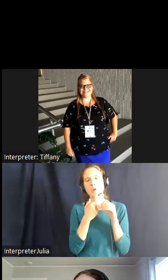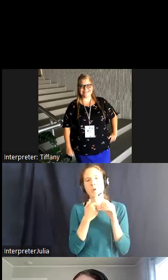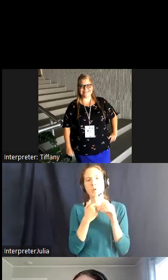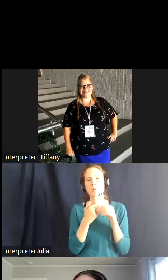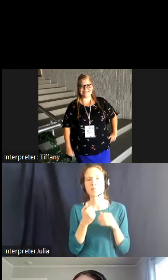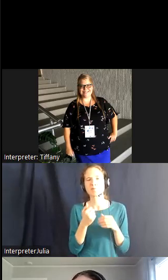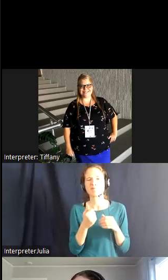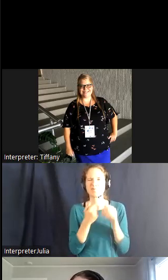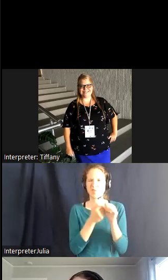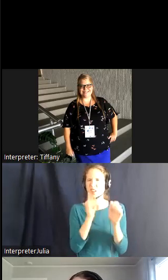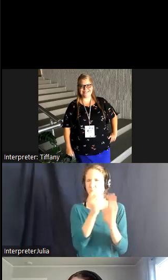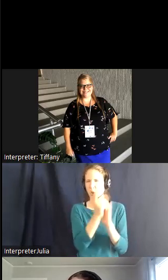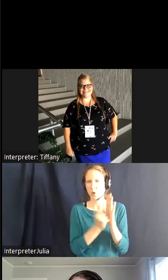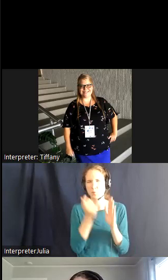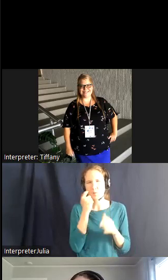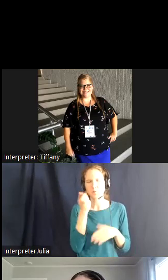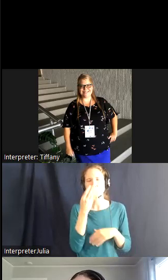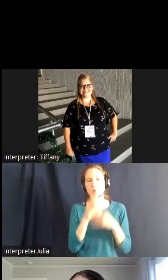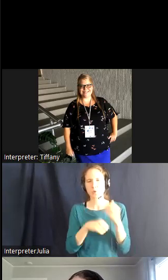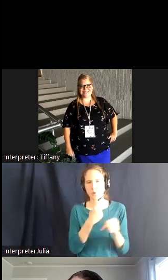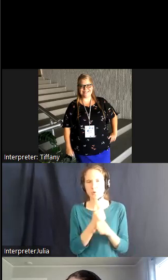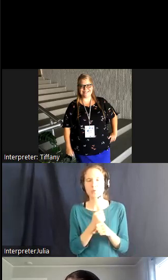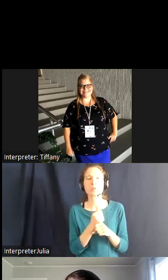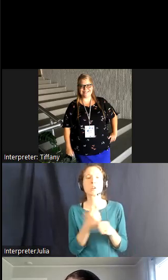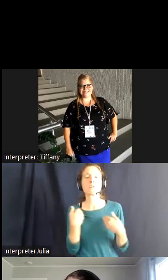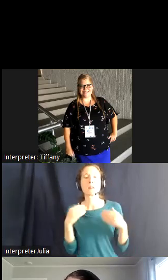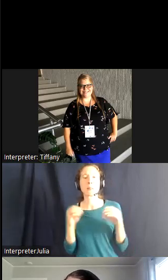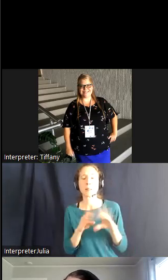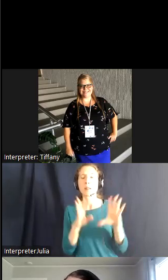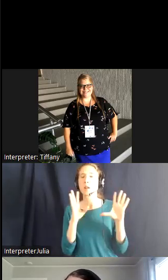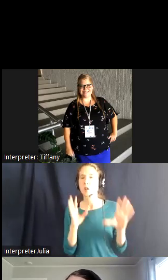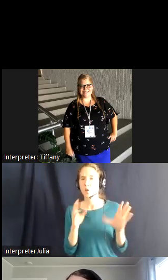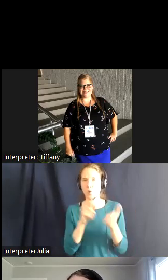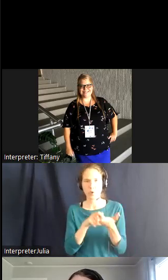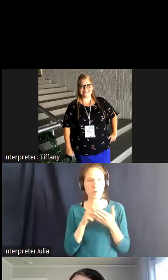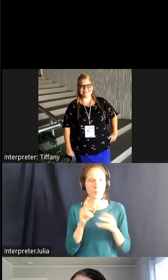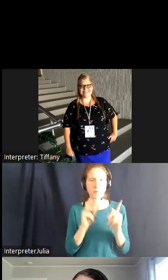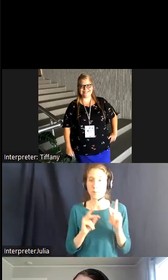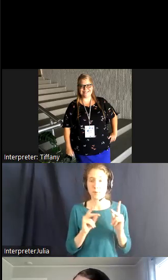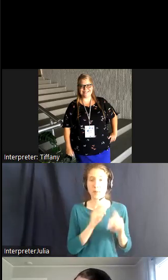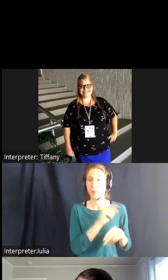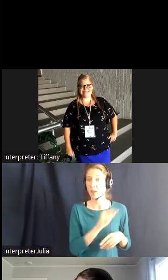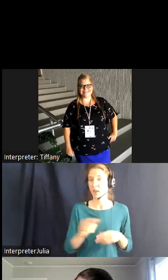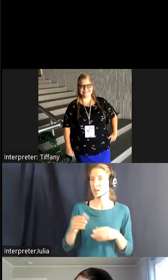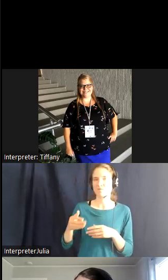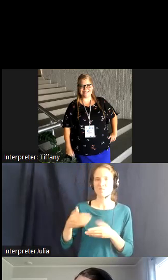these were written in as these clear requirements that individuals cannot be refused care based on.